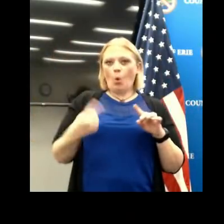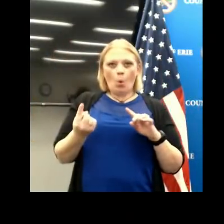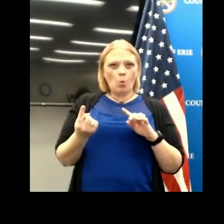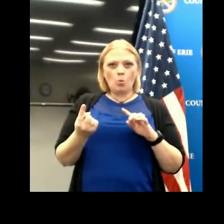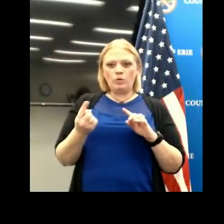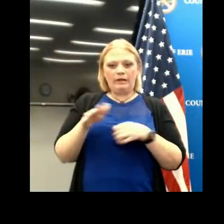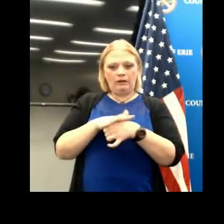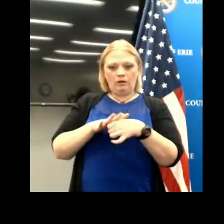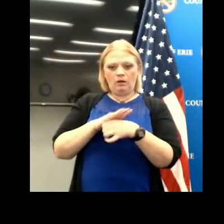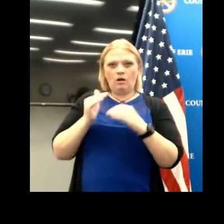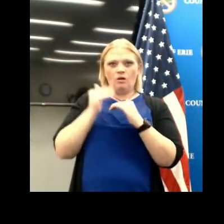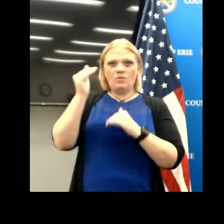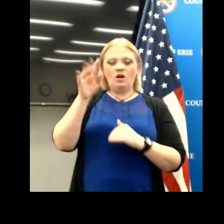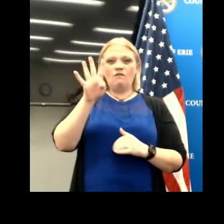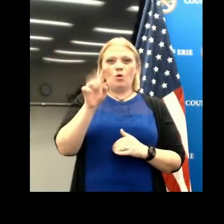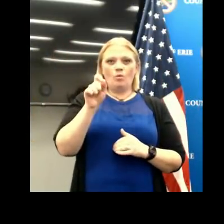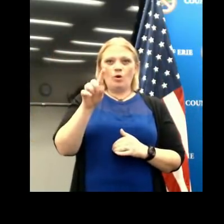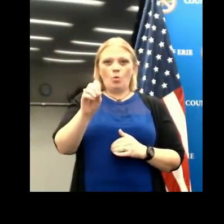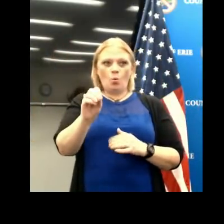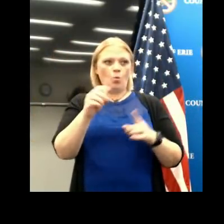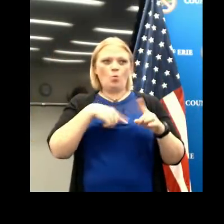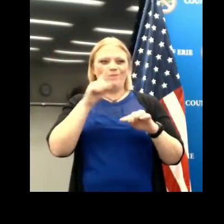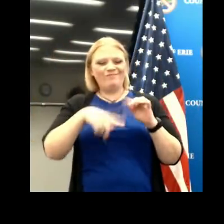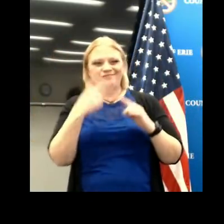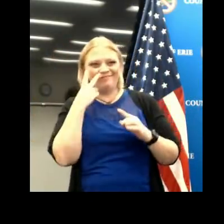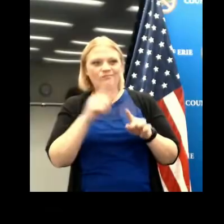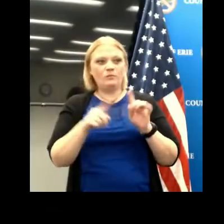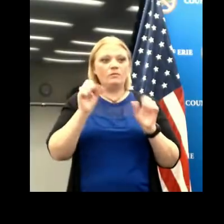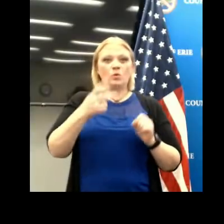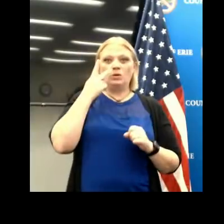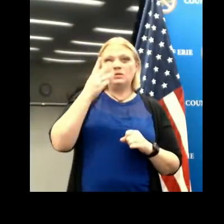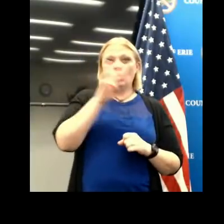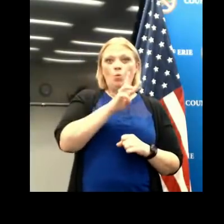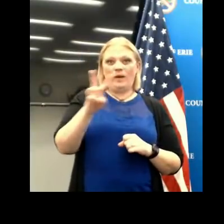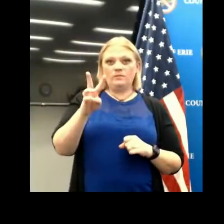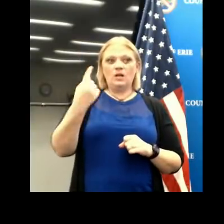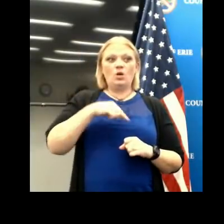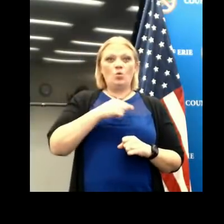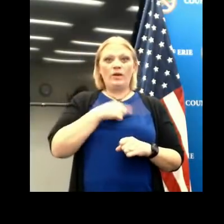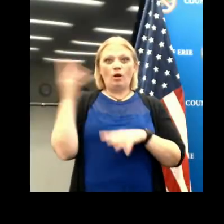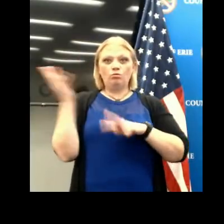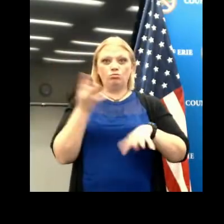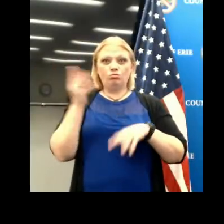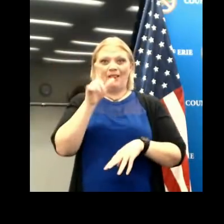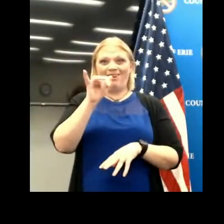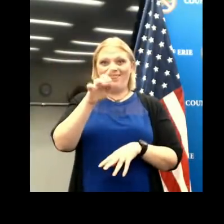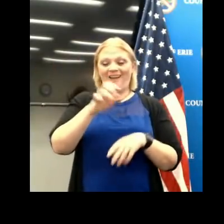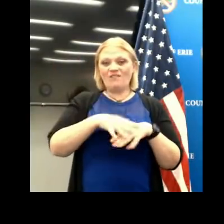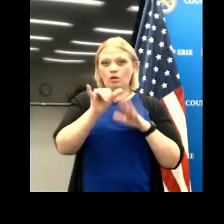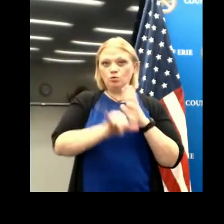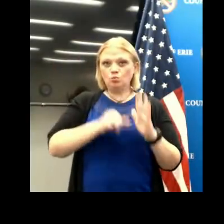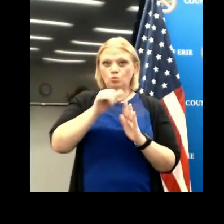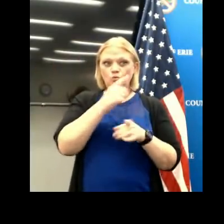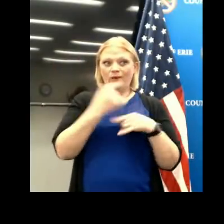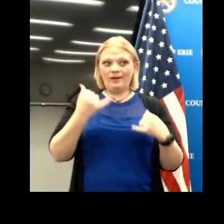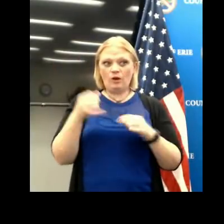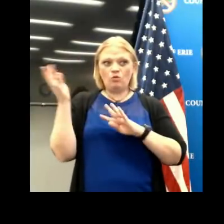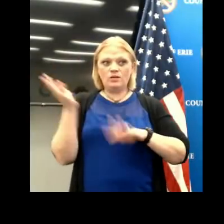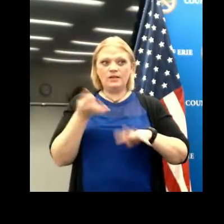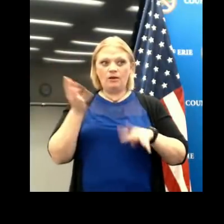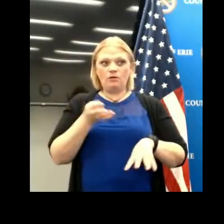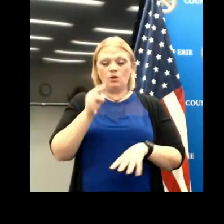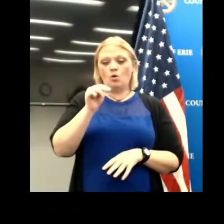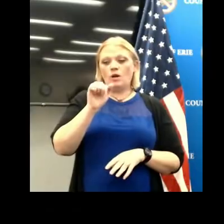it's not necessarily easy to see. You can pull this off our website. We are streaming this live on YouTube right now. You can also download it at my